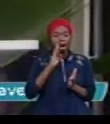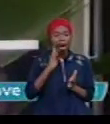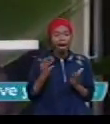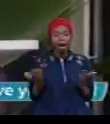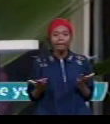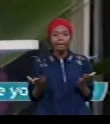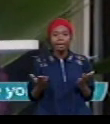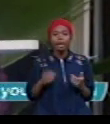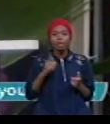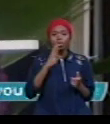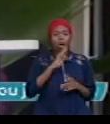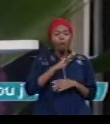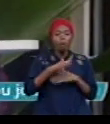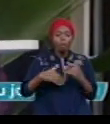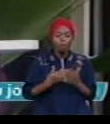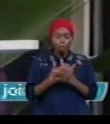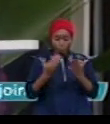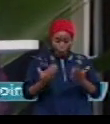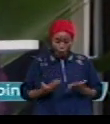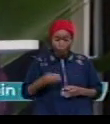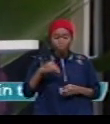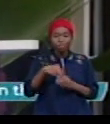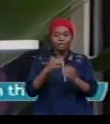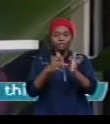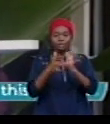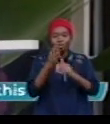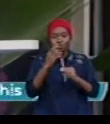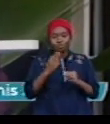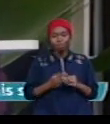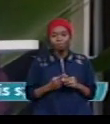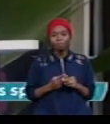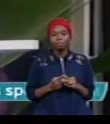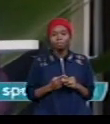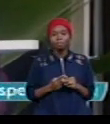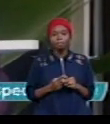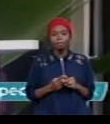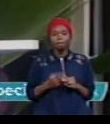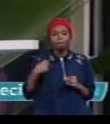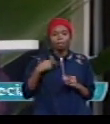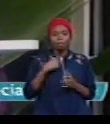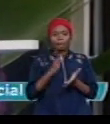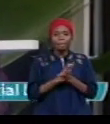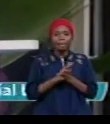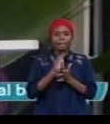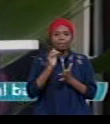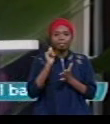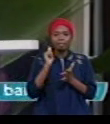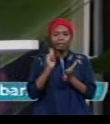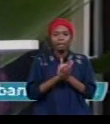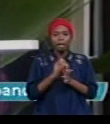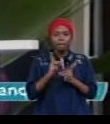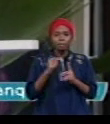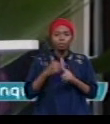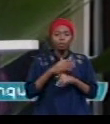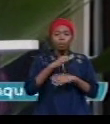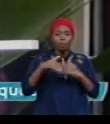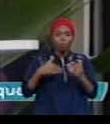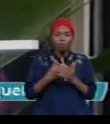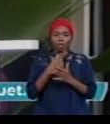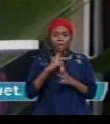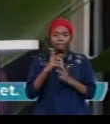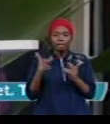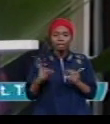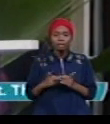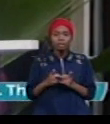are welcome in Jesus' name. We believe God, people from all denominations, all walks of life